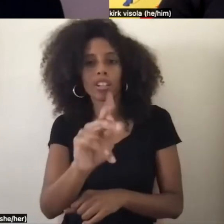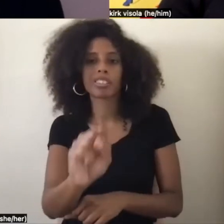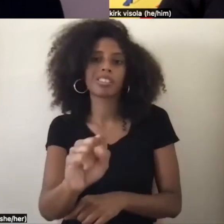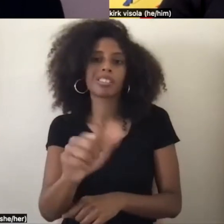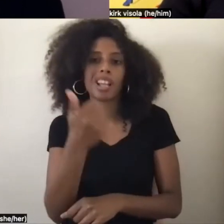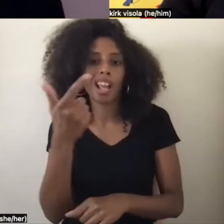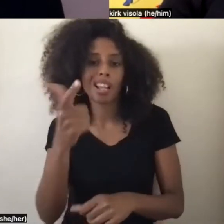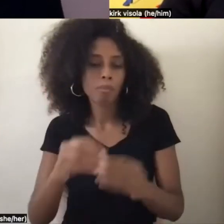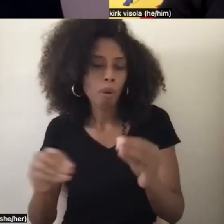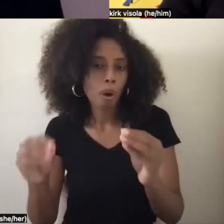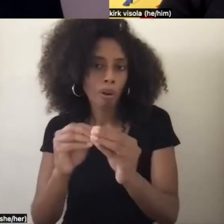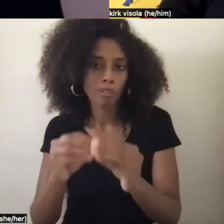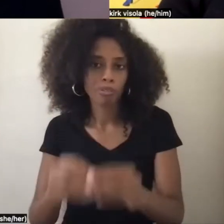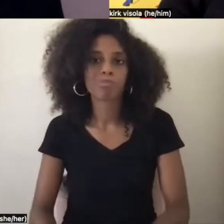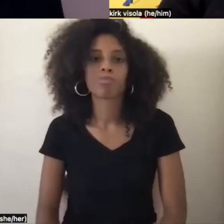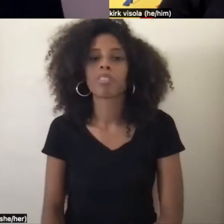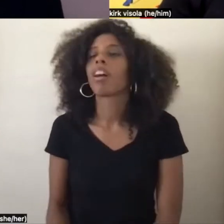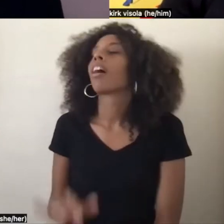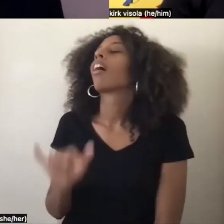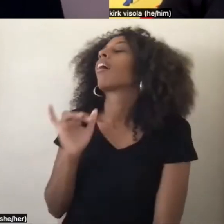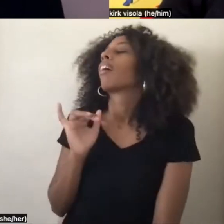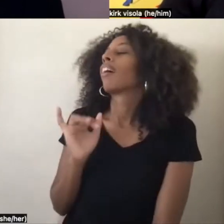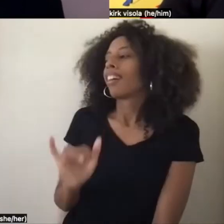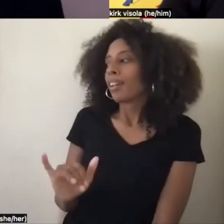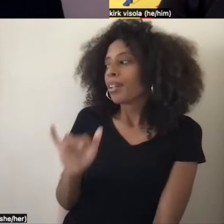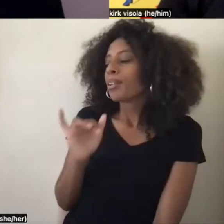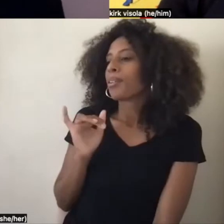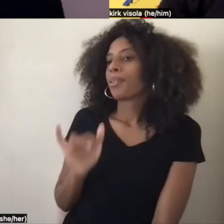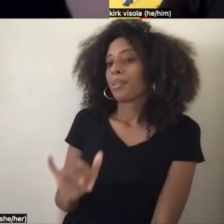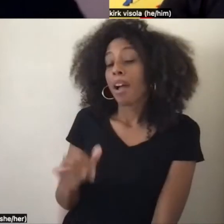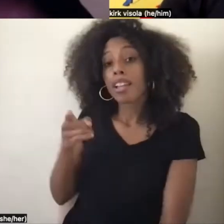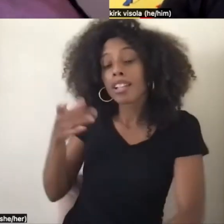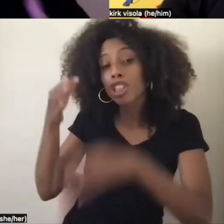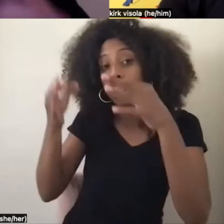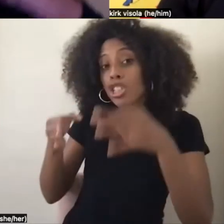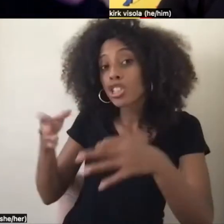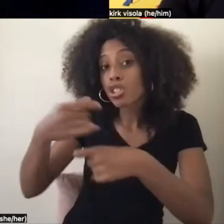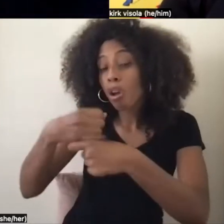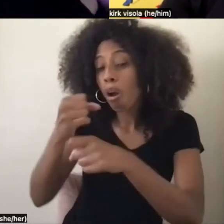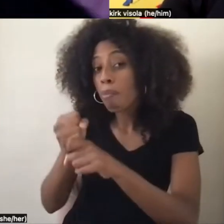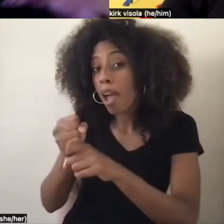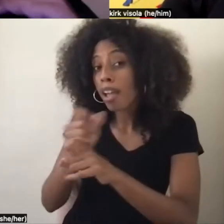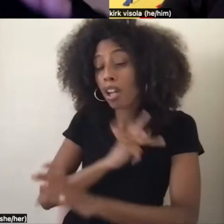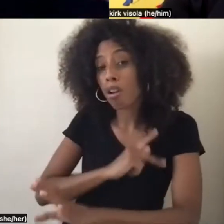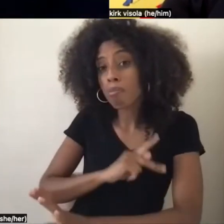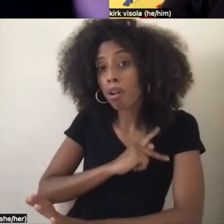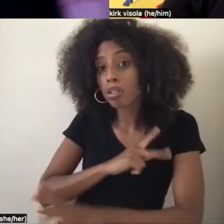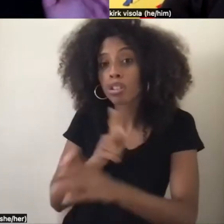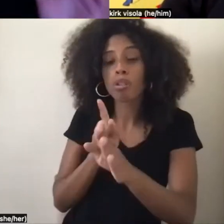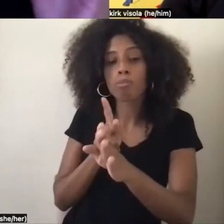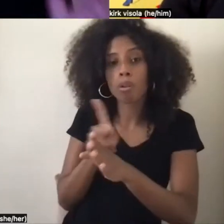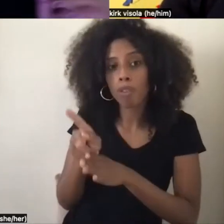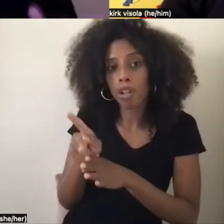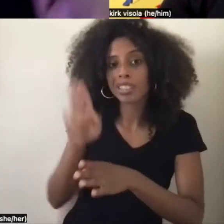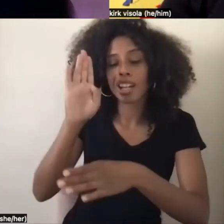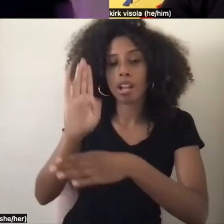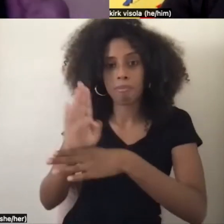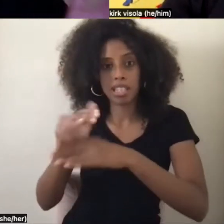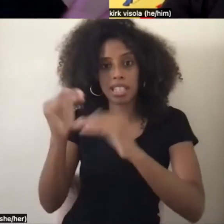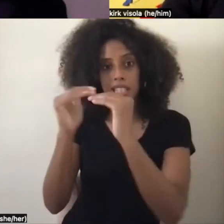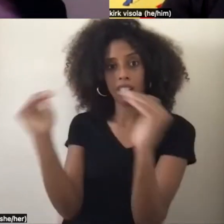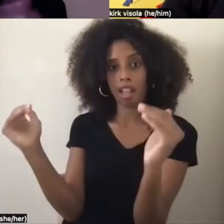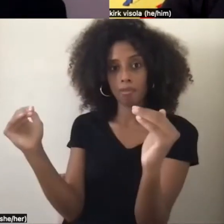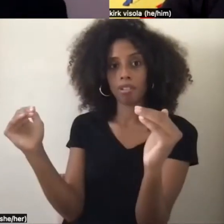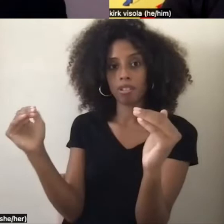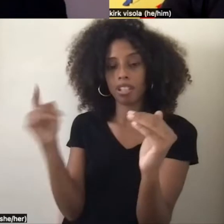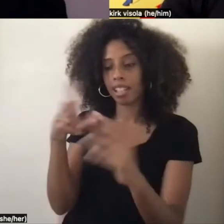Mm. Oh, and this is a decision that you are making on a personal, on a professional, on a business level. Like, this is the